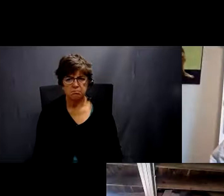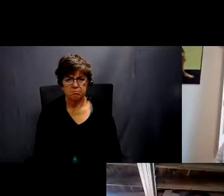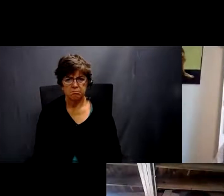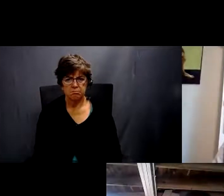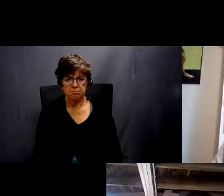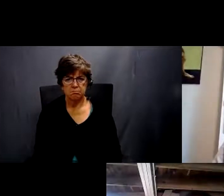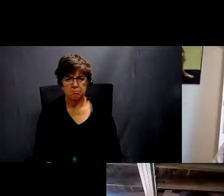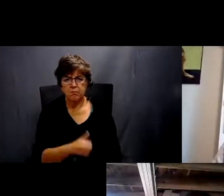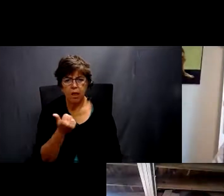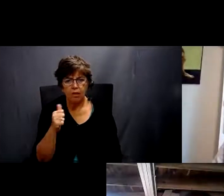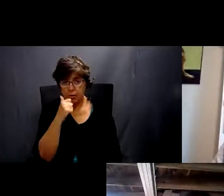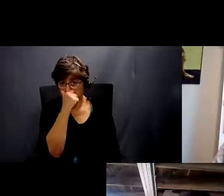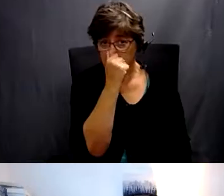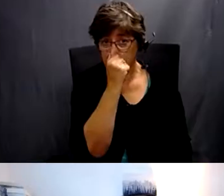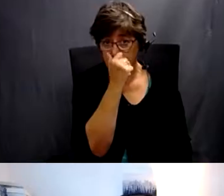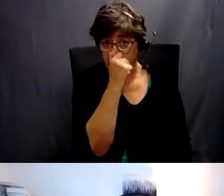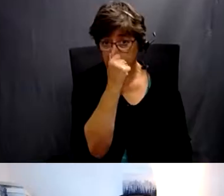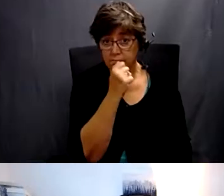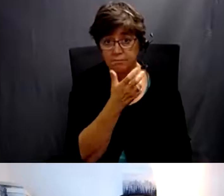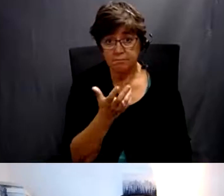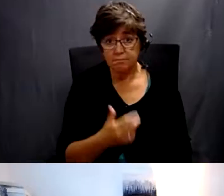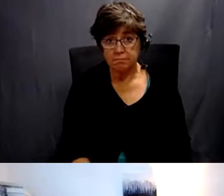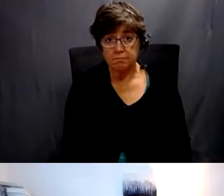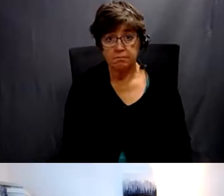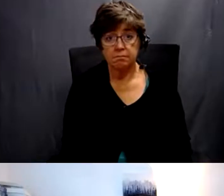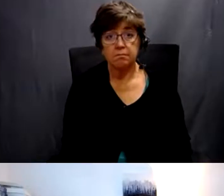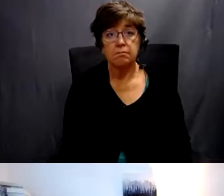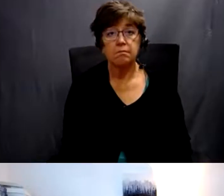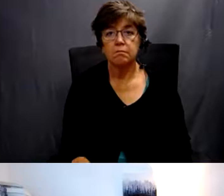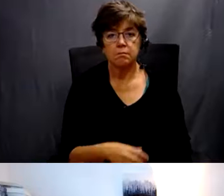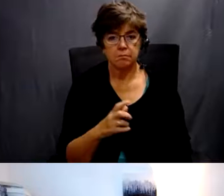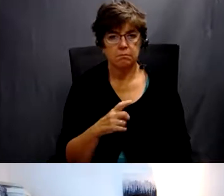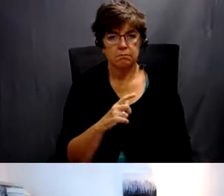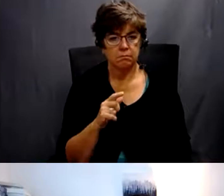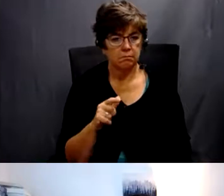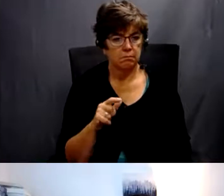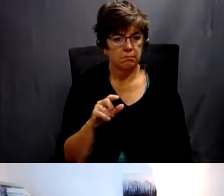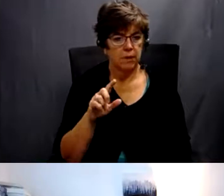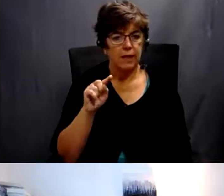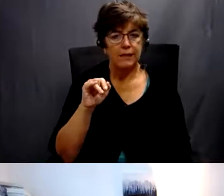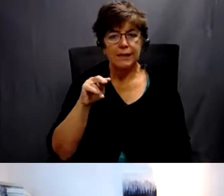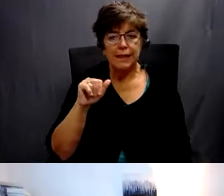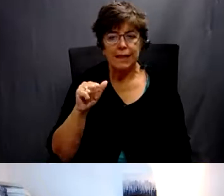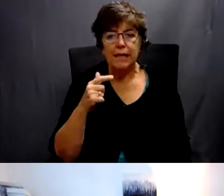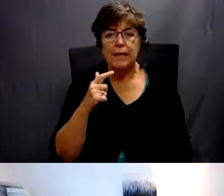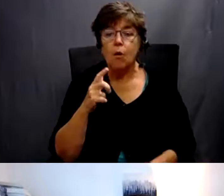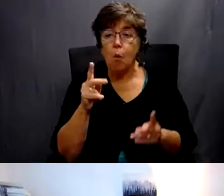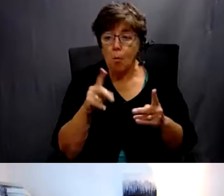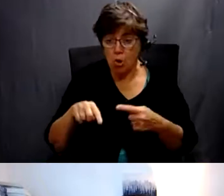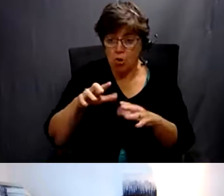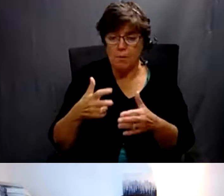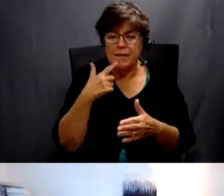What else did people come to? A person in our group said, make sure you have the appropriate paperwork and everything in